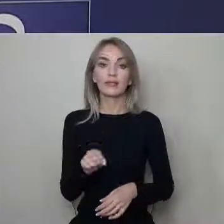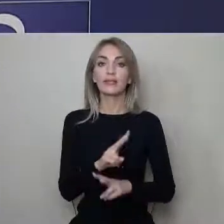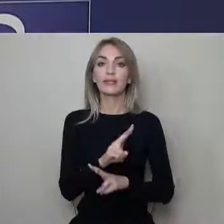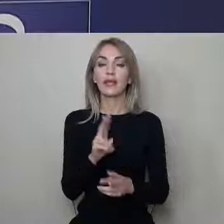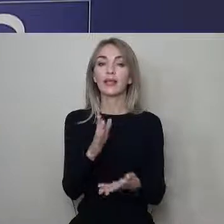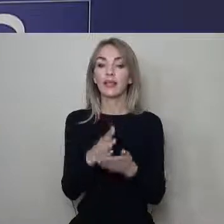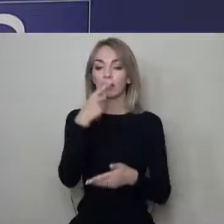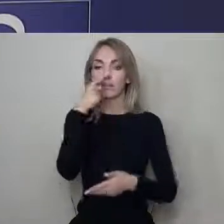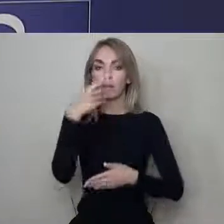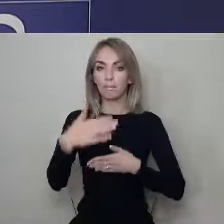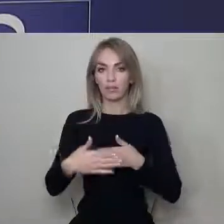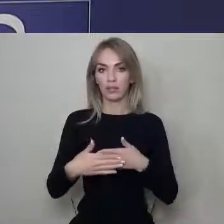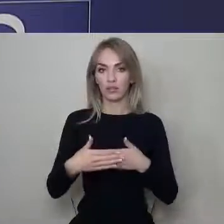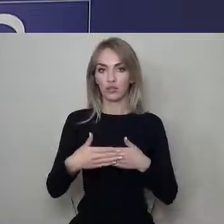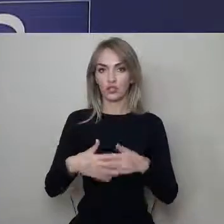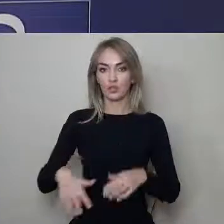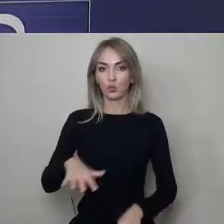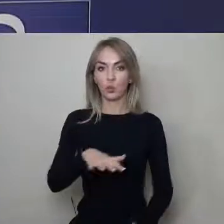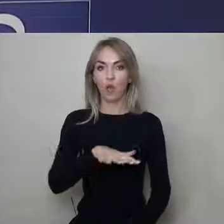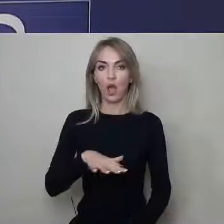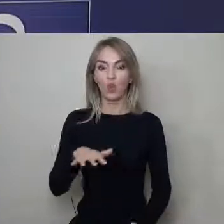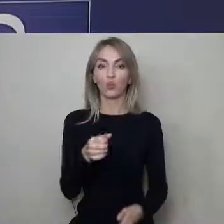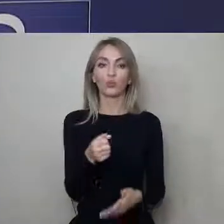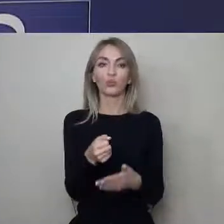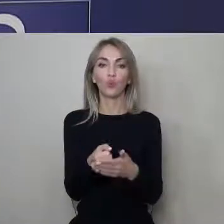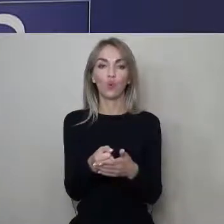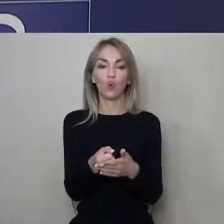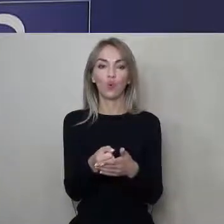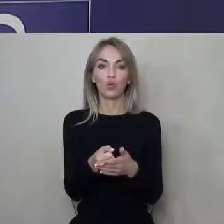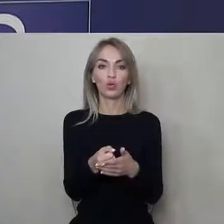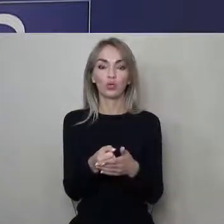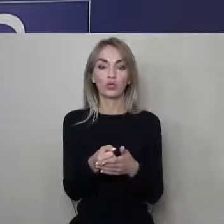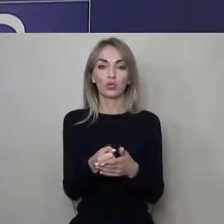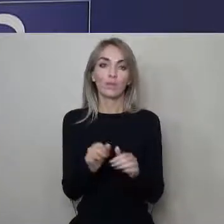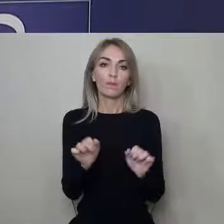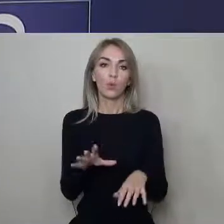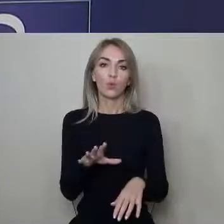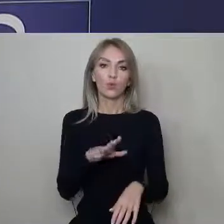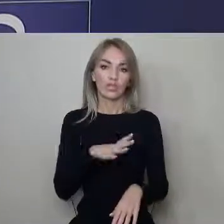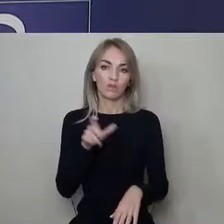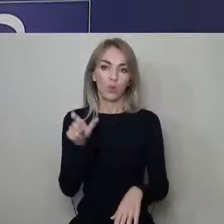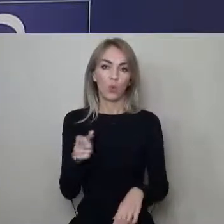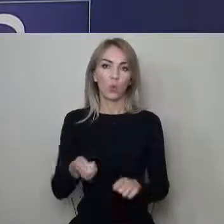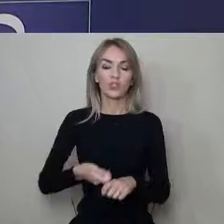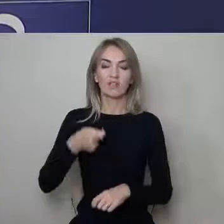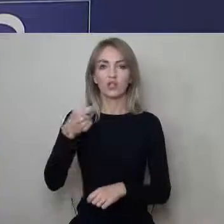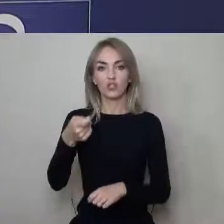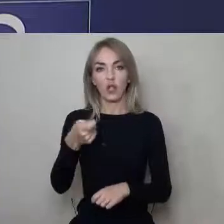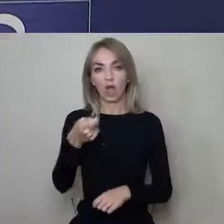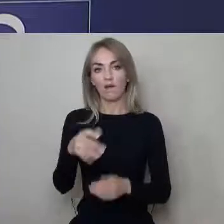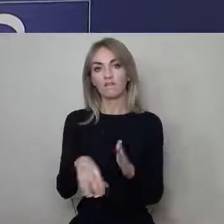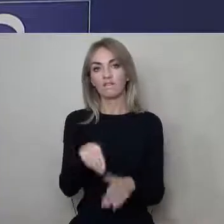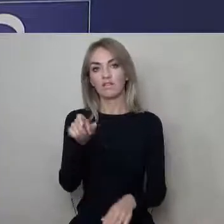general courts. These are the closest geographically to the potential